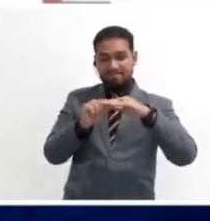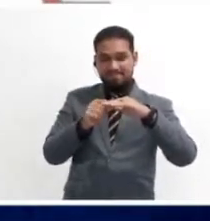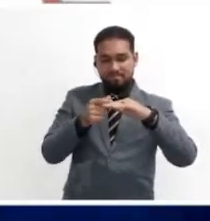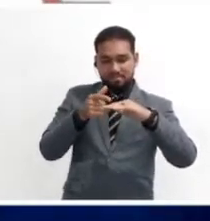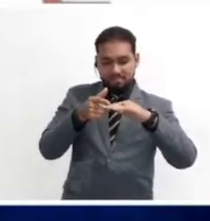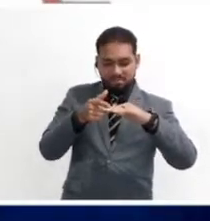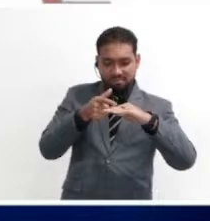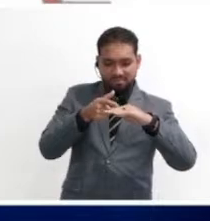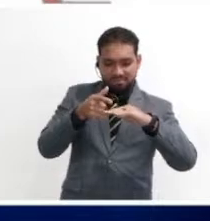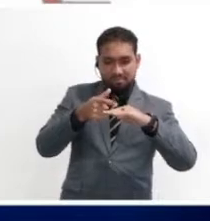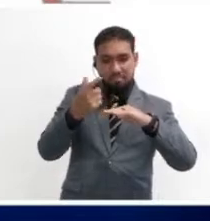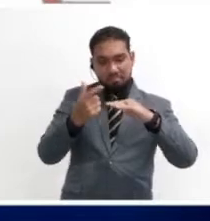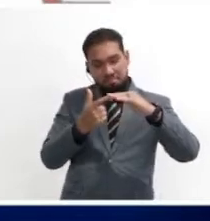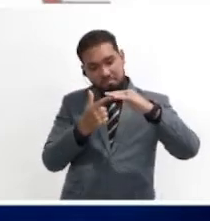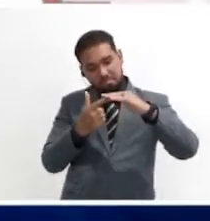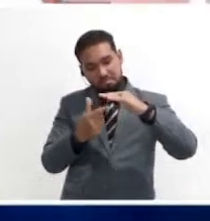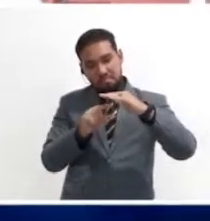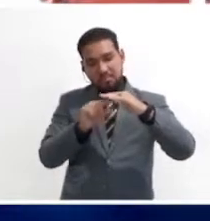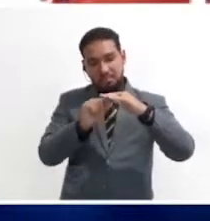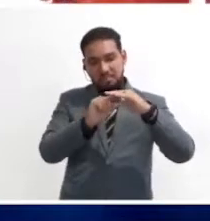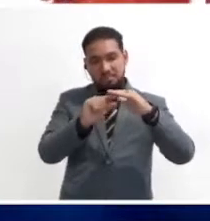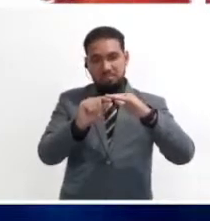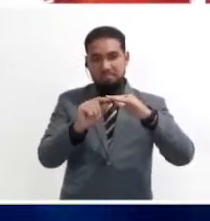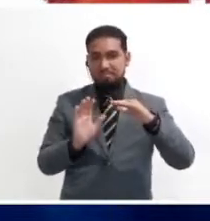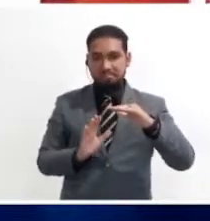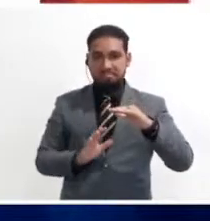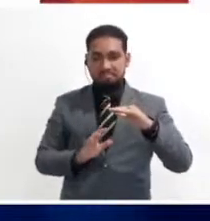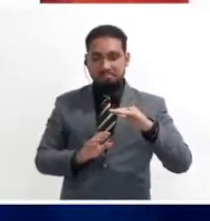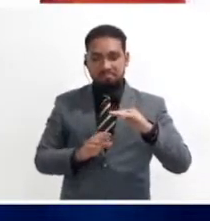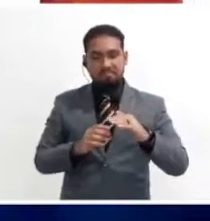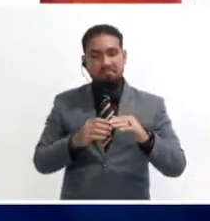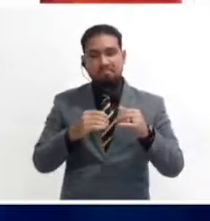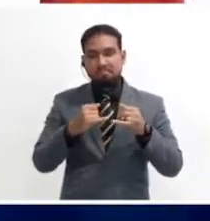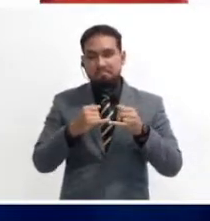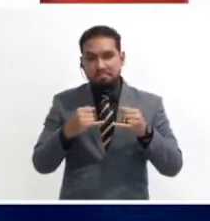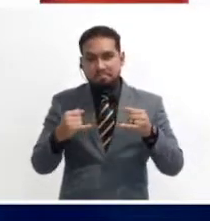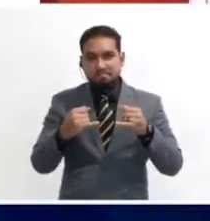compound. So very classic,